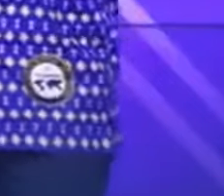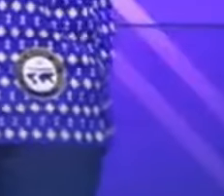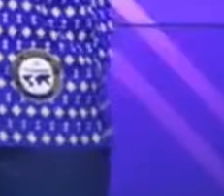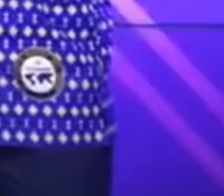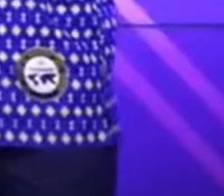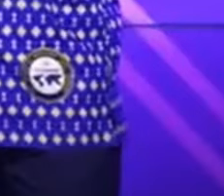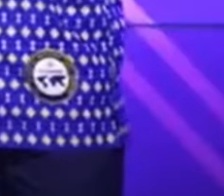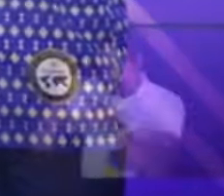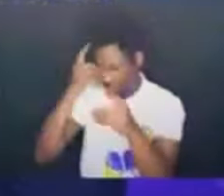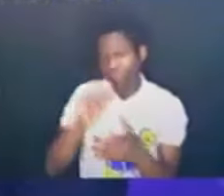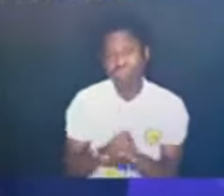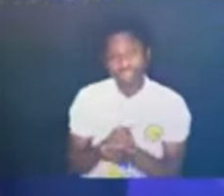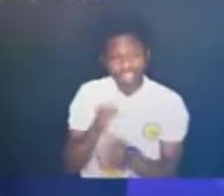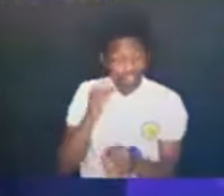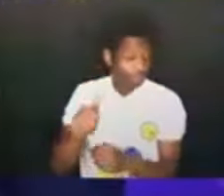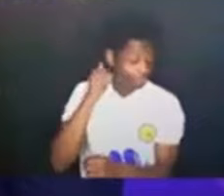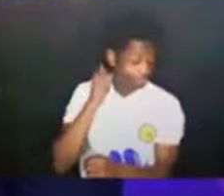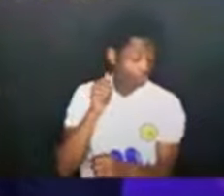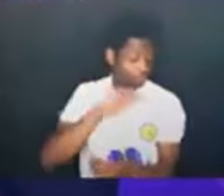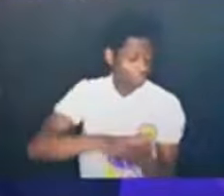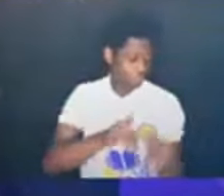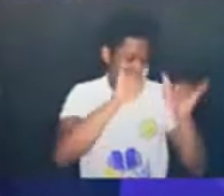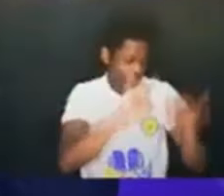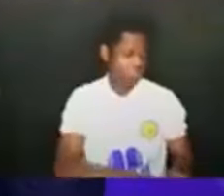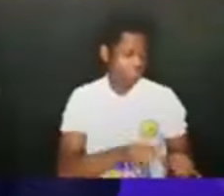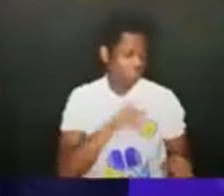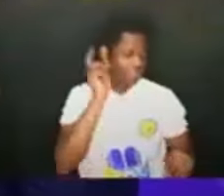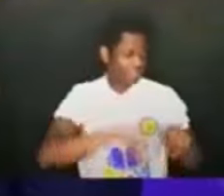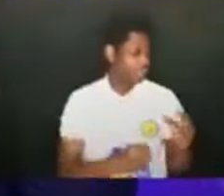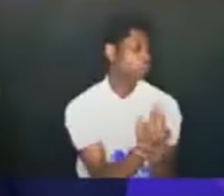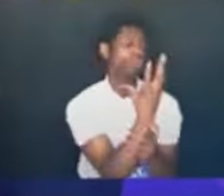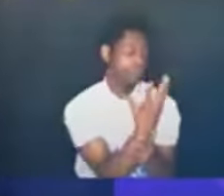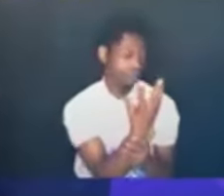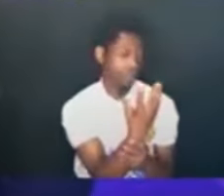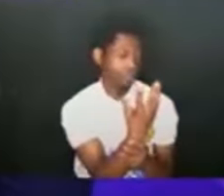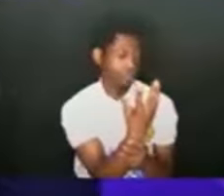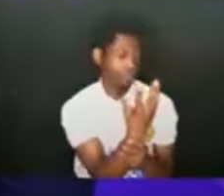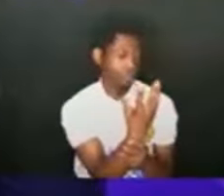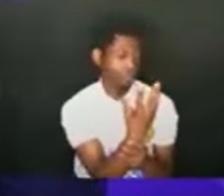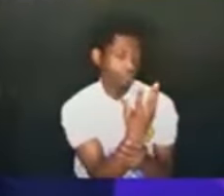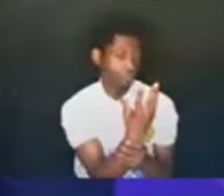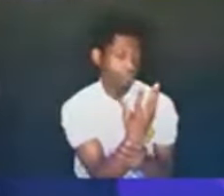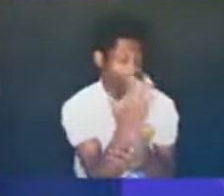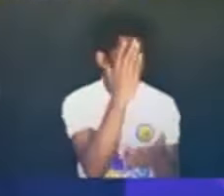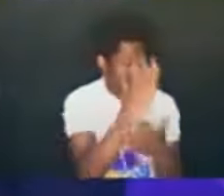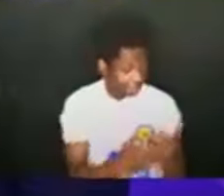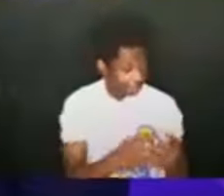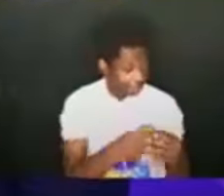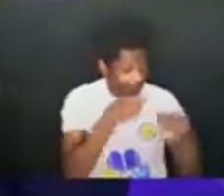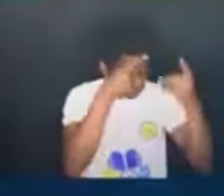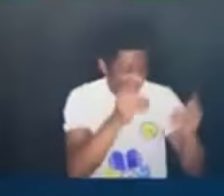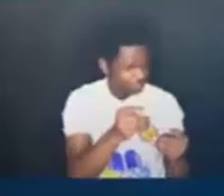Otherwise you remain at the same place. And decisions could be simple and some could be very,